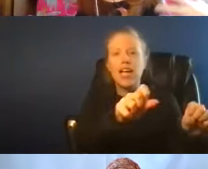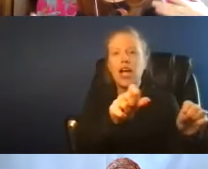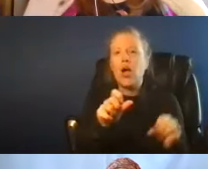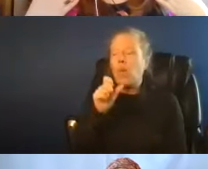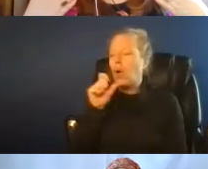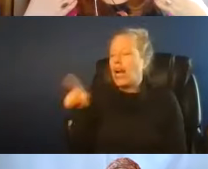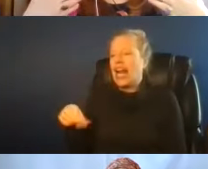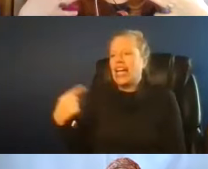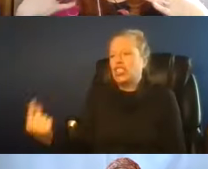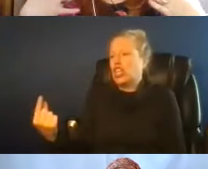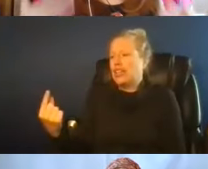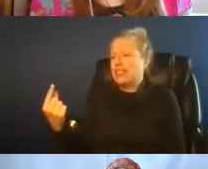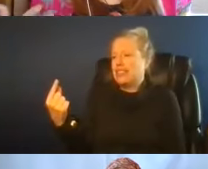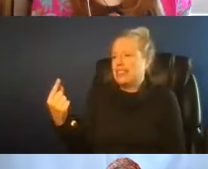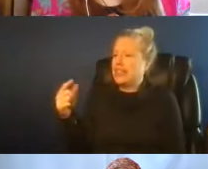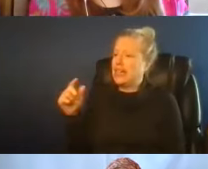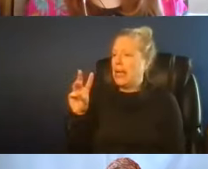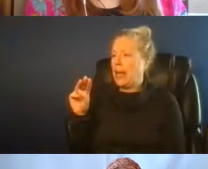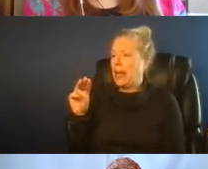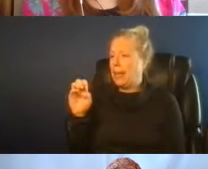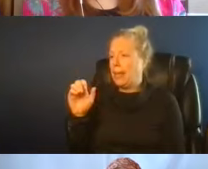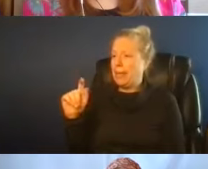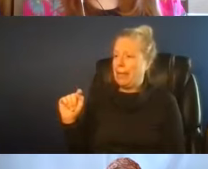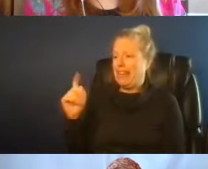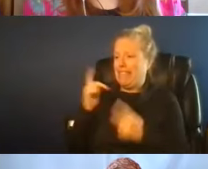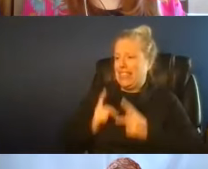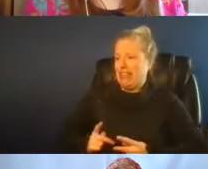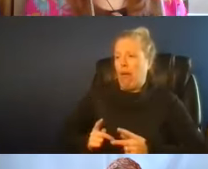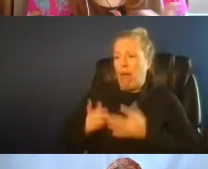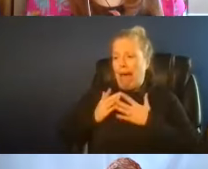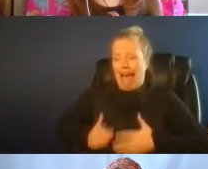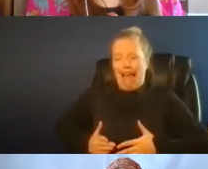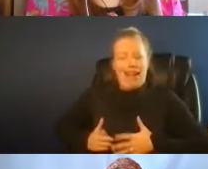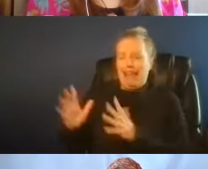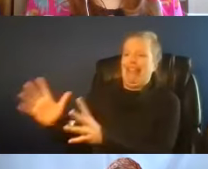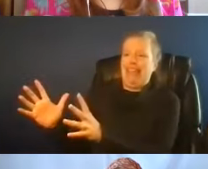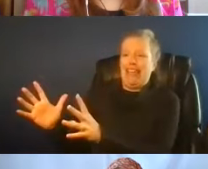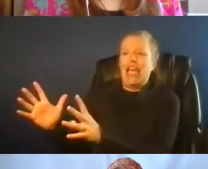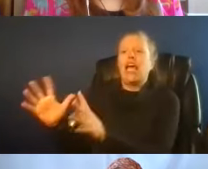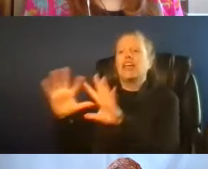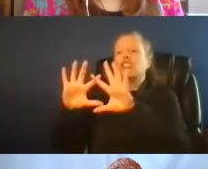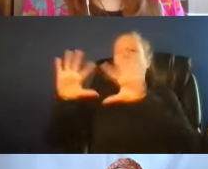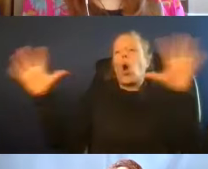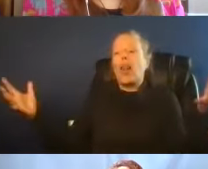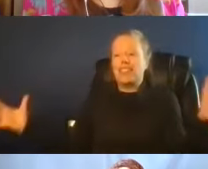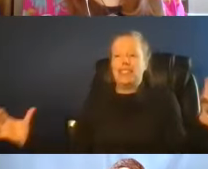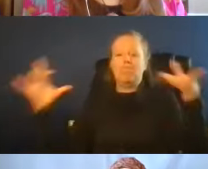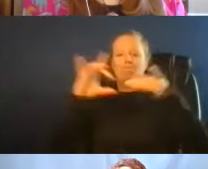right? Like, people are more than just our physical bodies. And that's where holistic safety comes in.